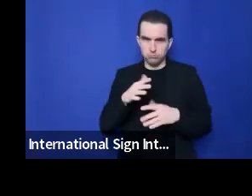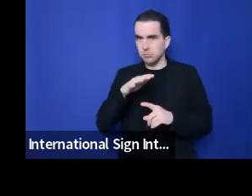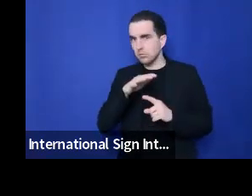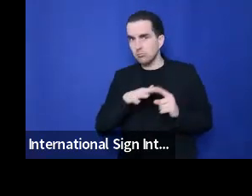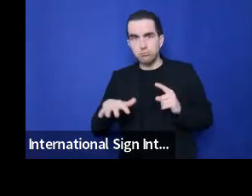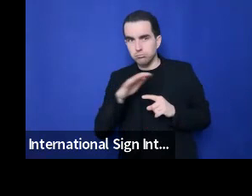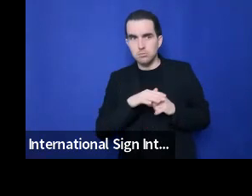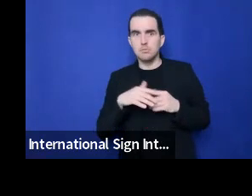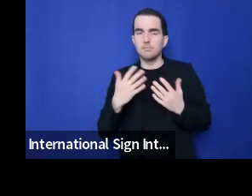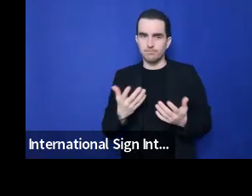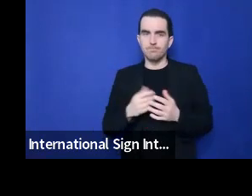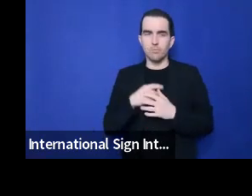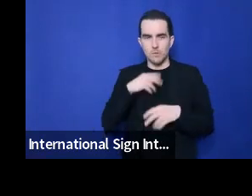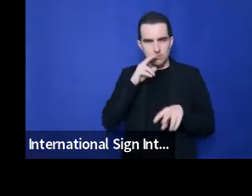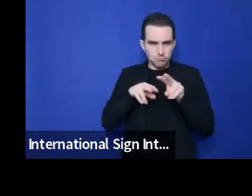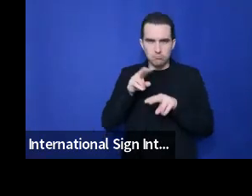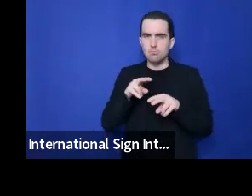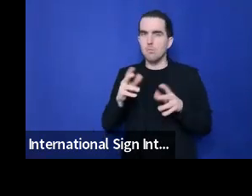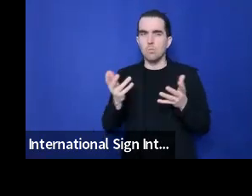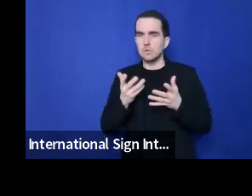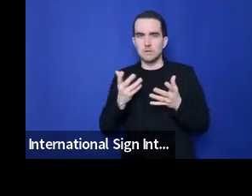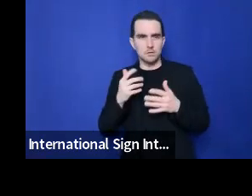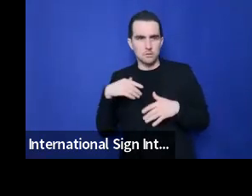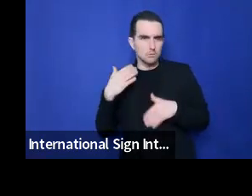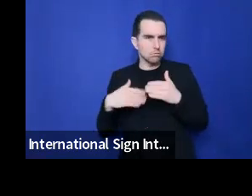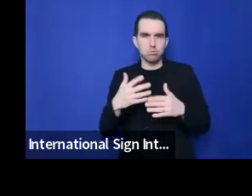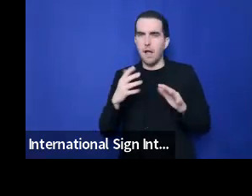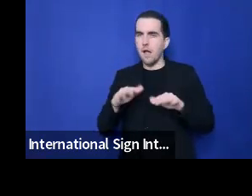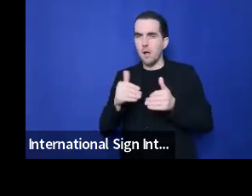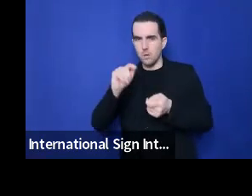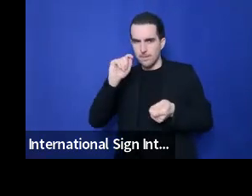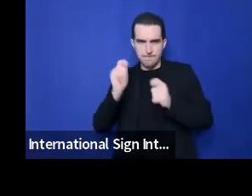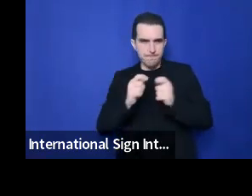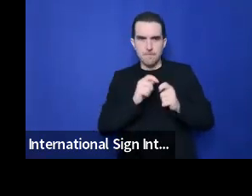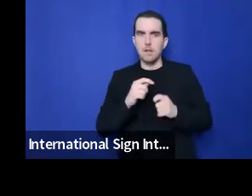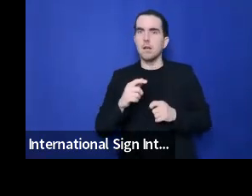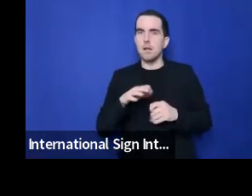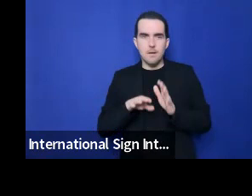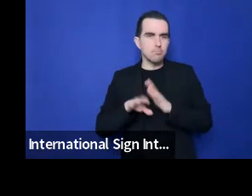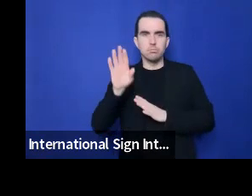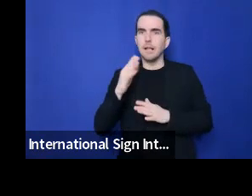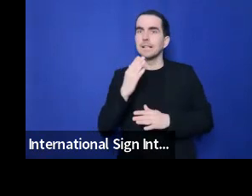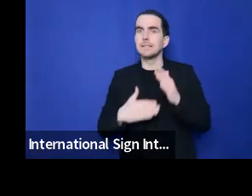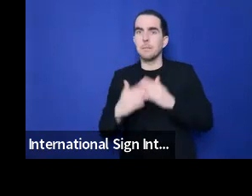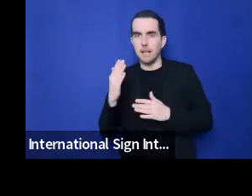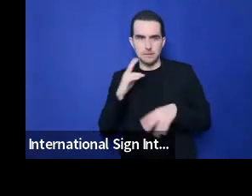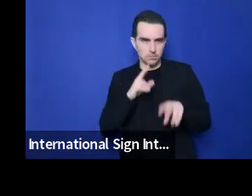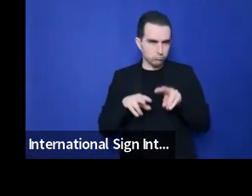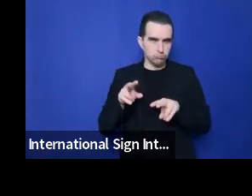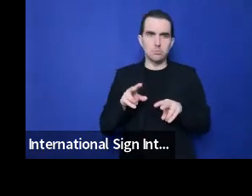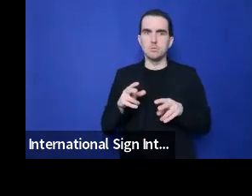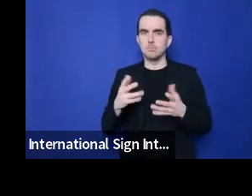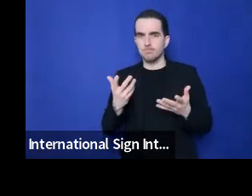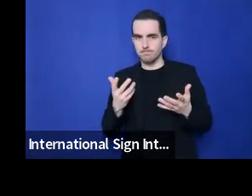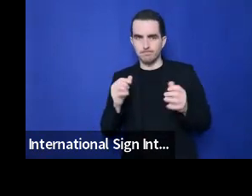diverse. It can be like in Fiji, setting up eligibility determination for a first disability benefit